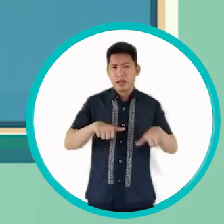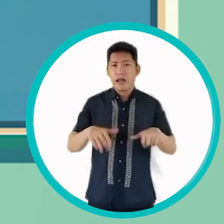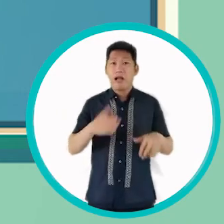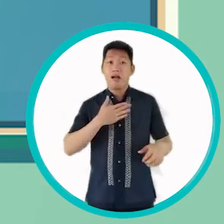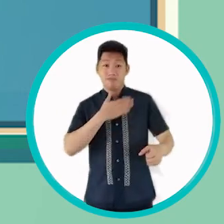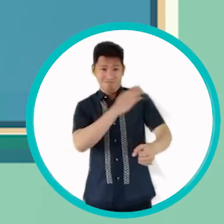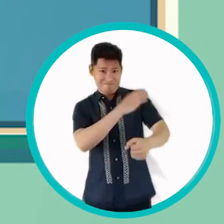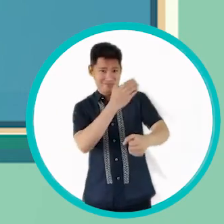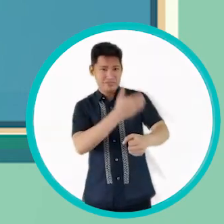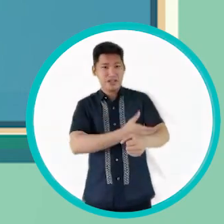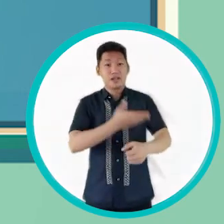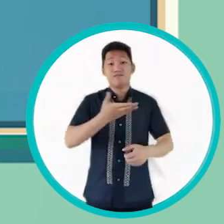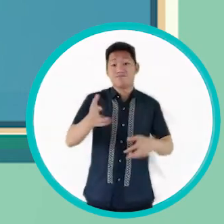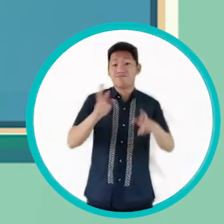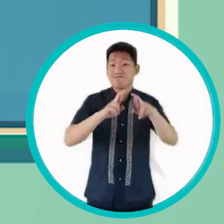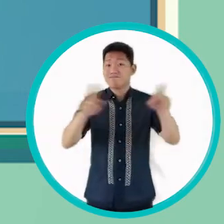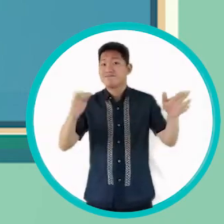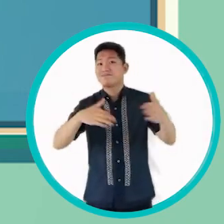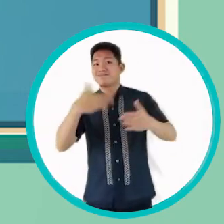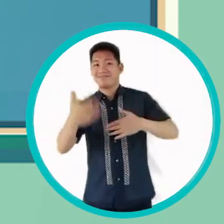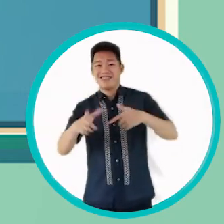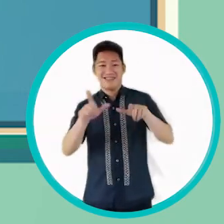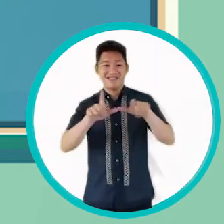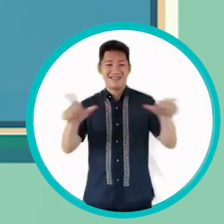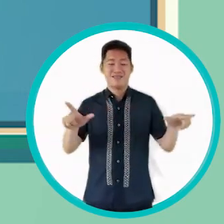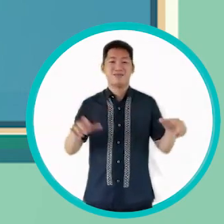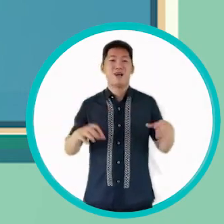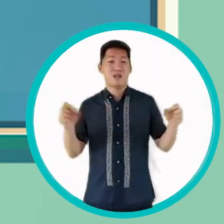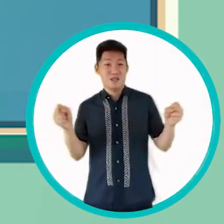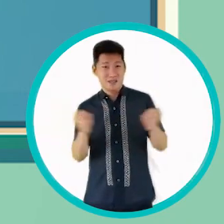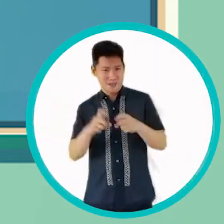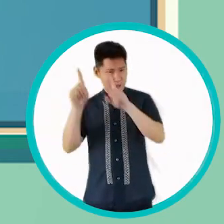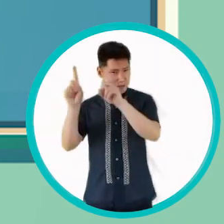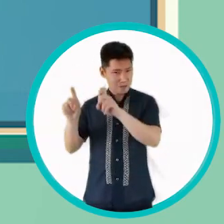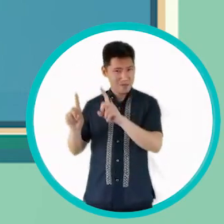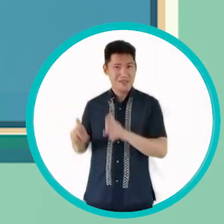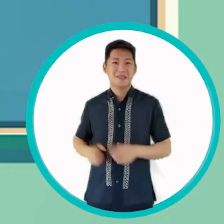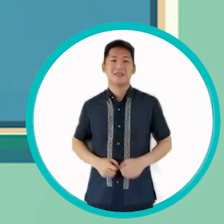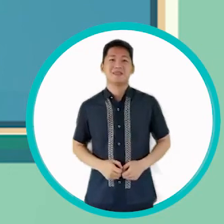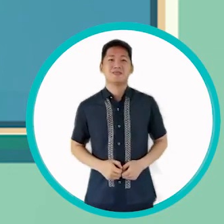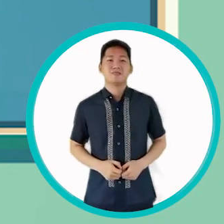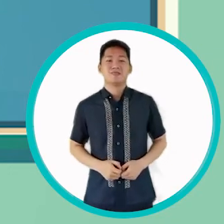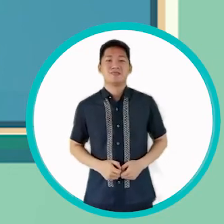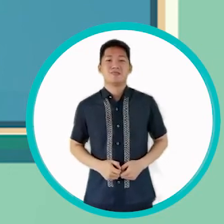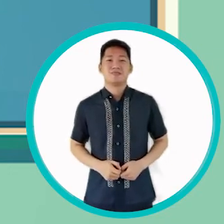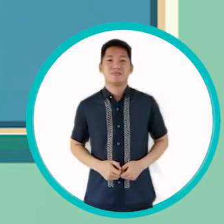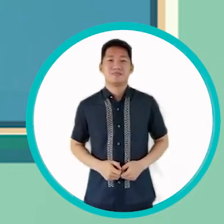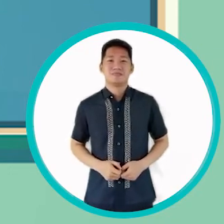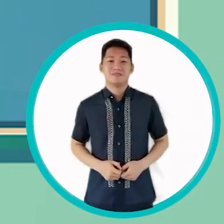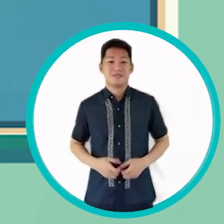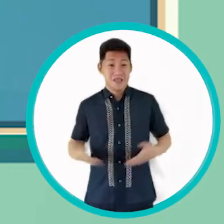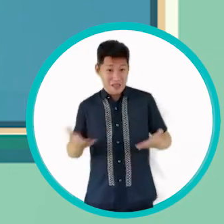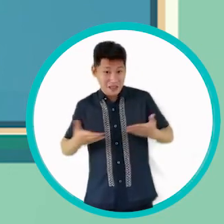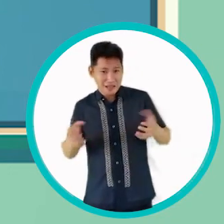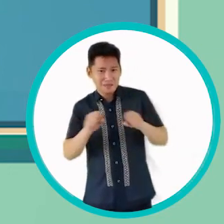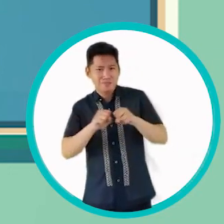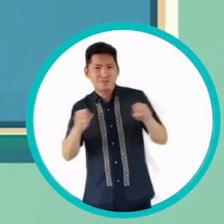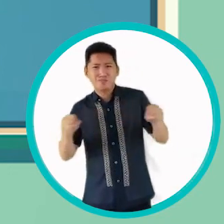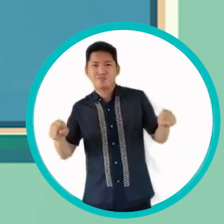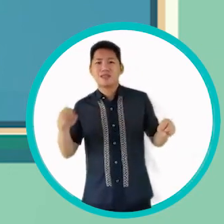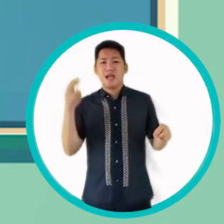activities, I am confident you're ready for the next level, a short quiz. Here